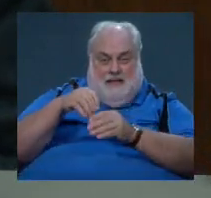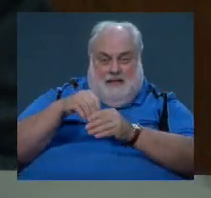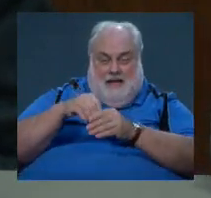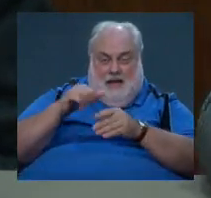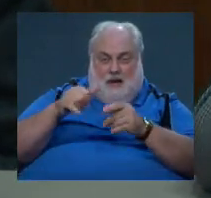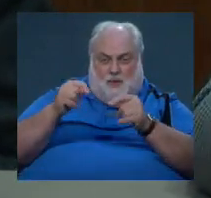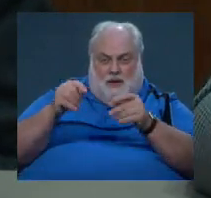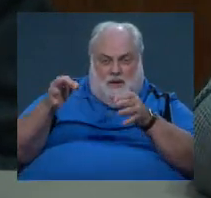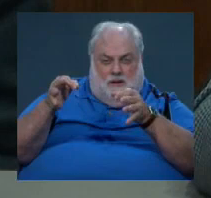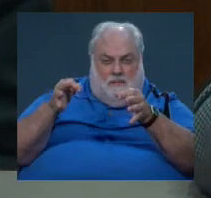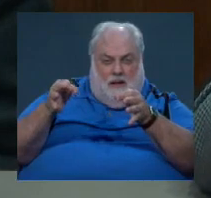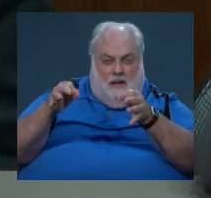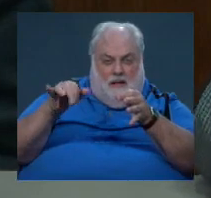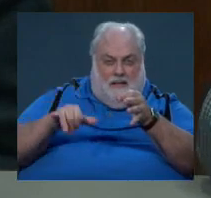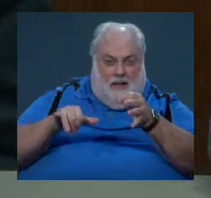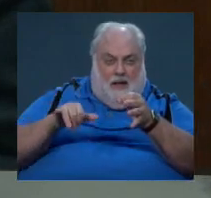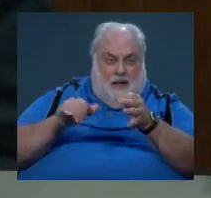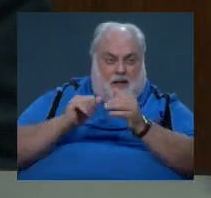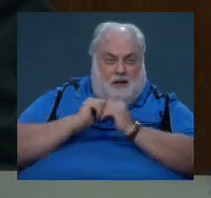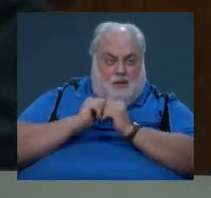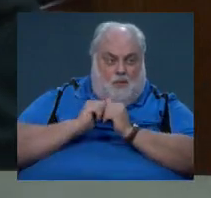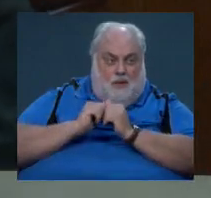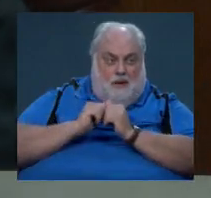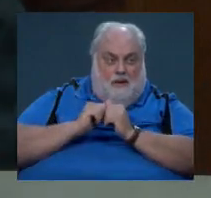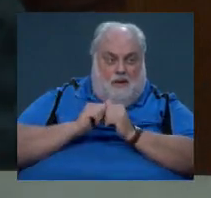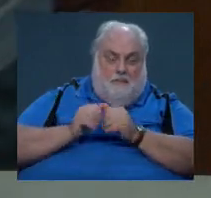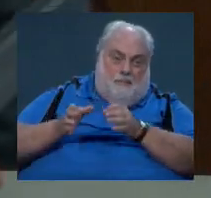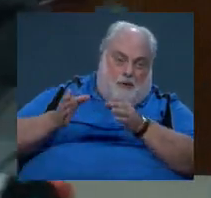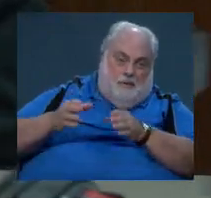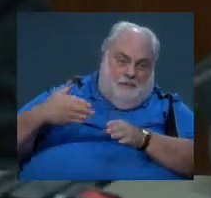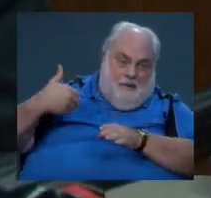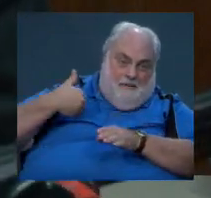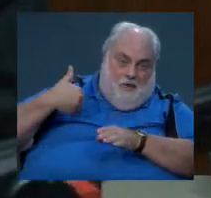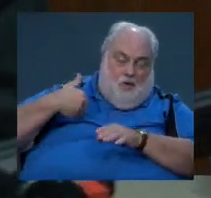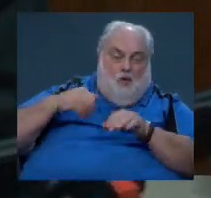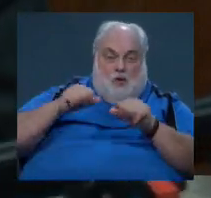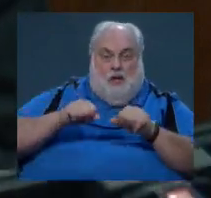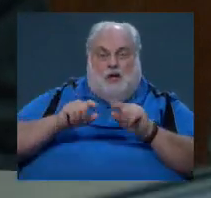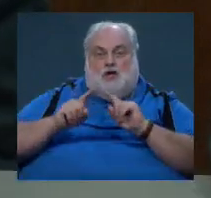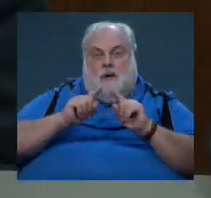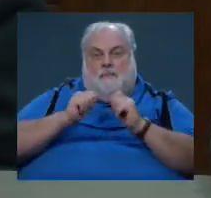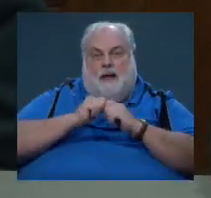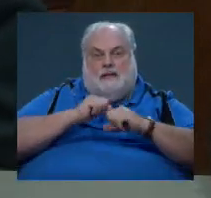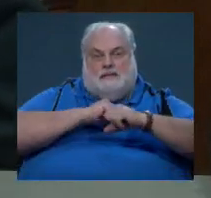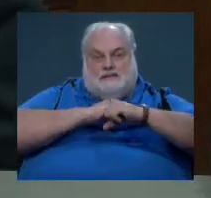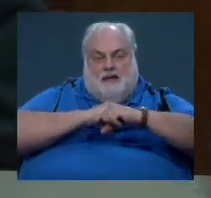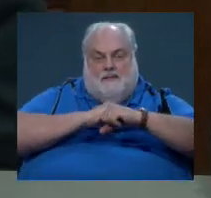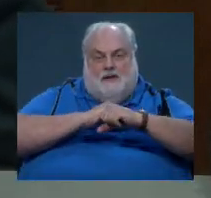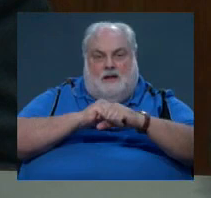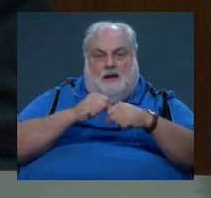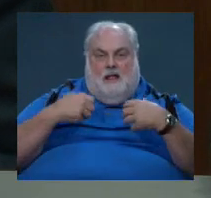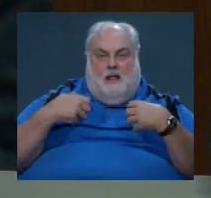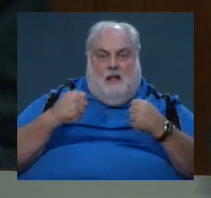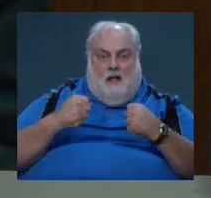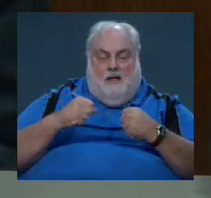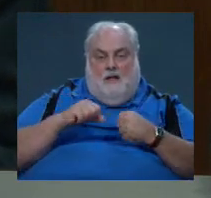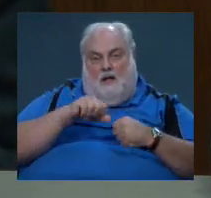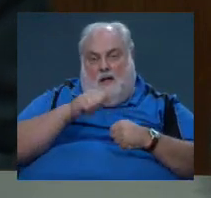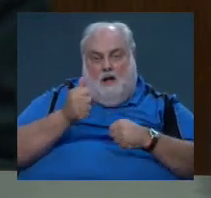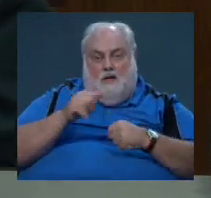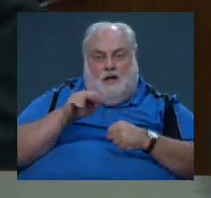to explain that to one of the opposition earlier, that you can talk about safety and health and other issues. So the